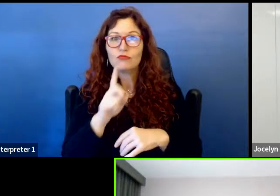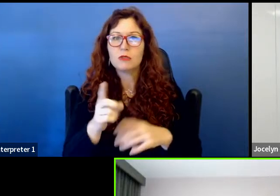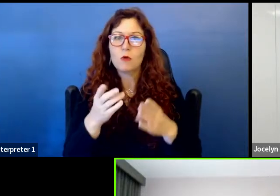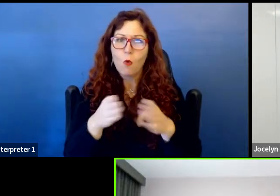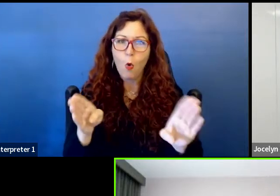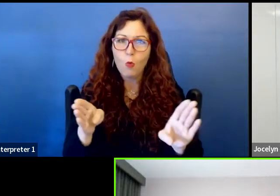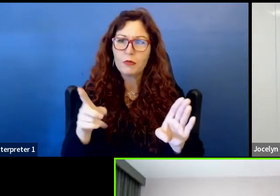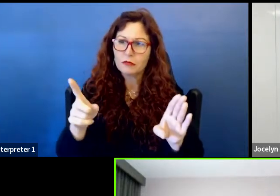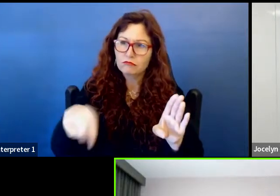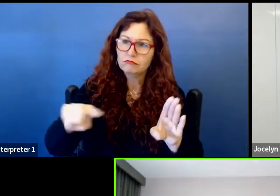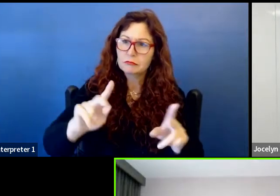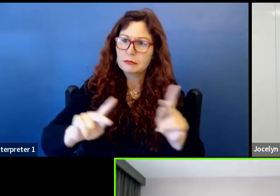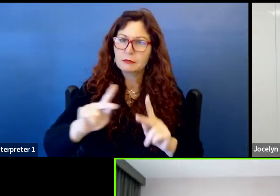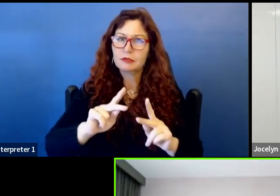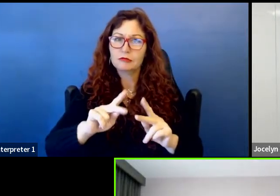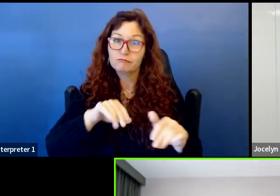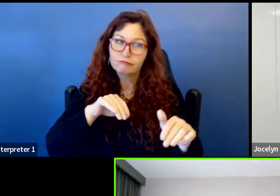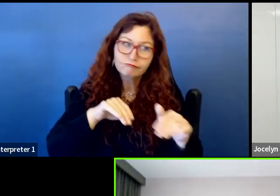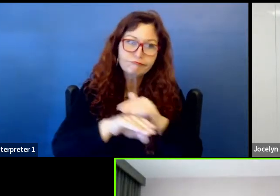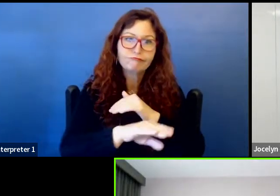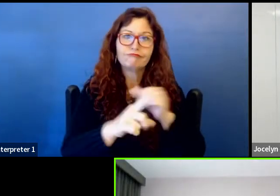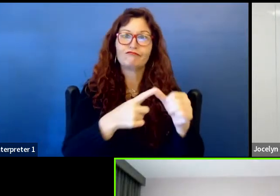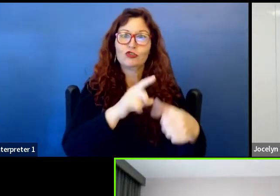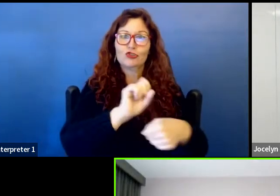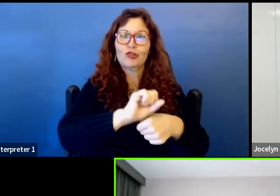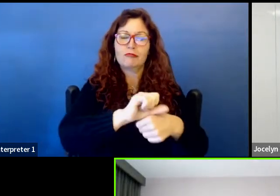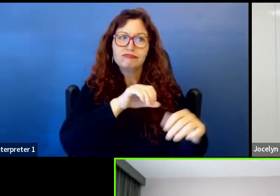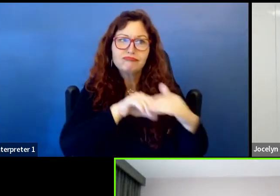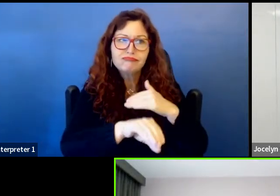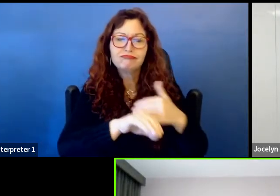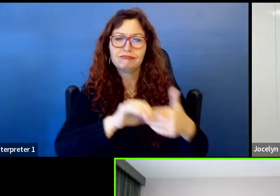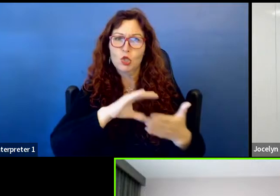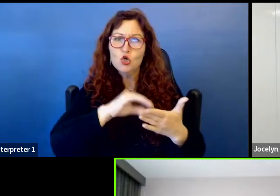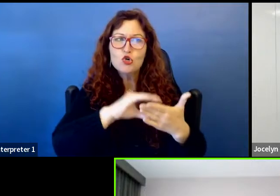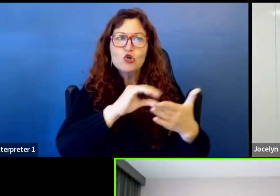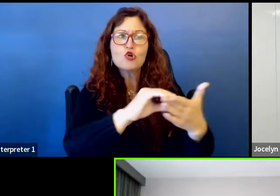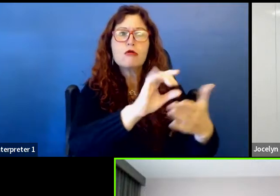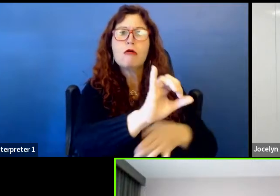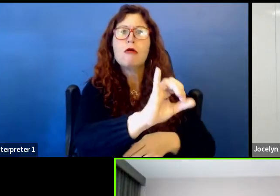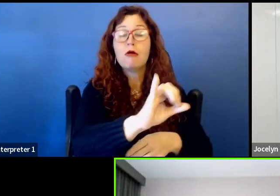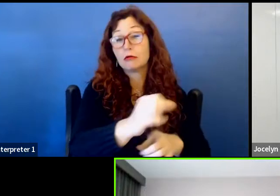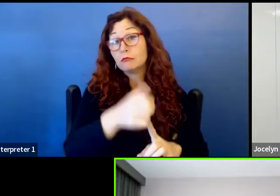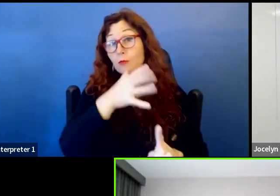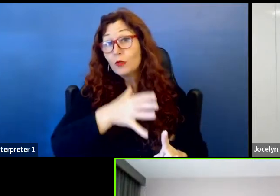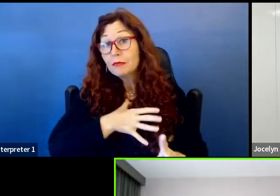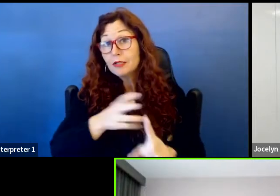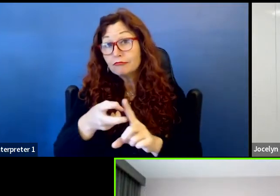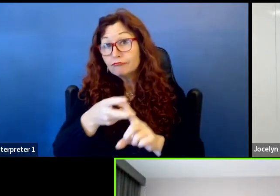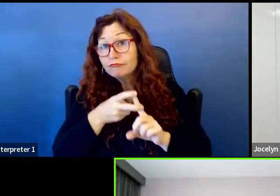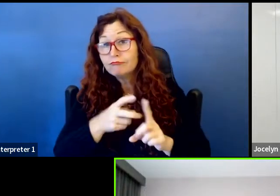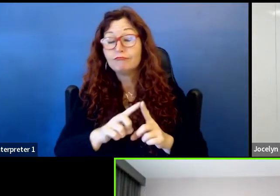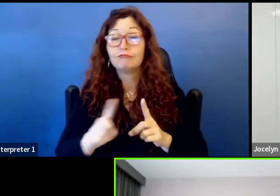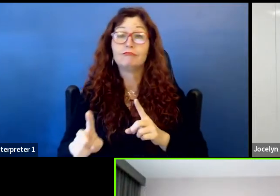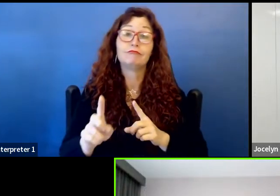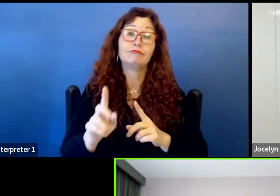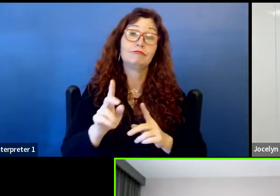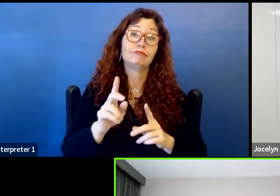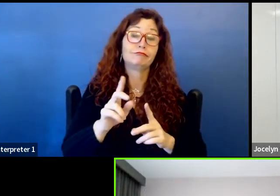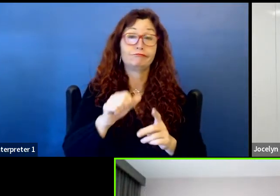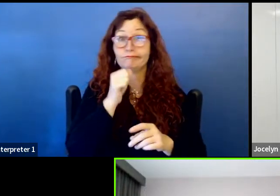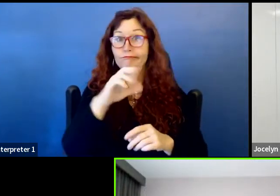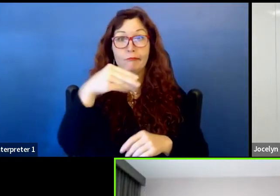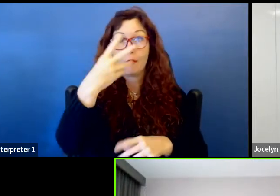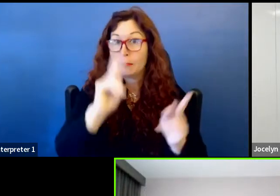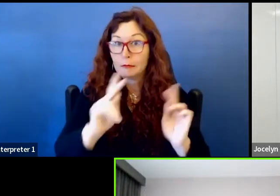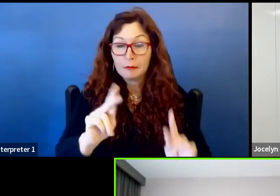construction industry uh by women by people of color and uh indeed the figures are starting to show that kind of